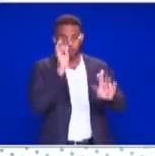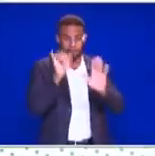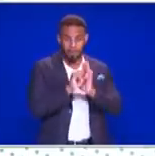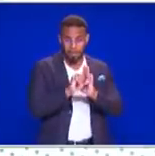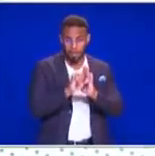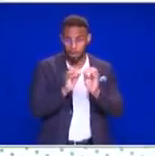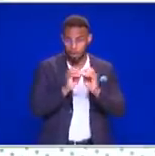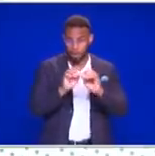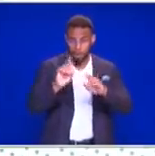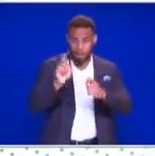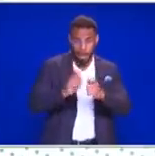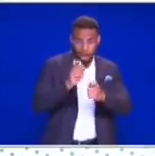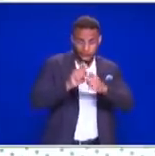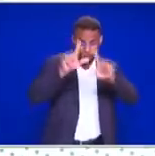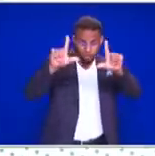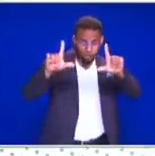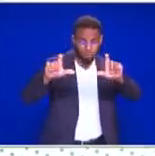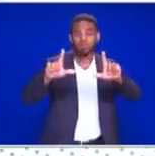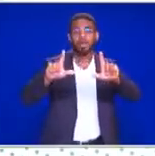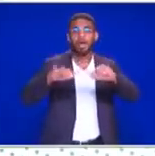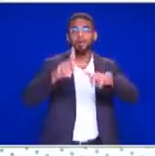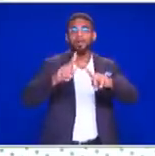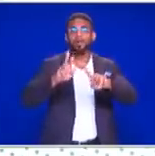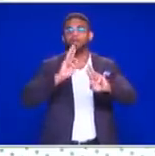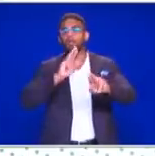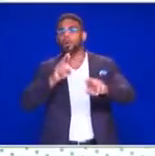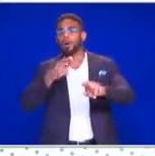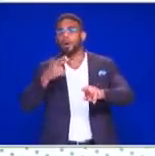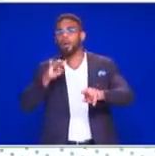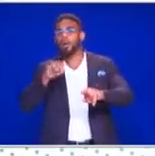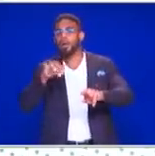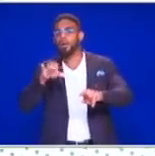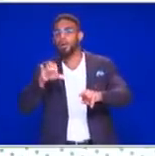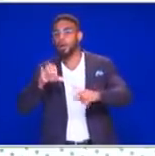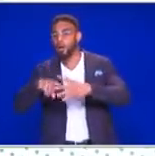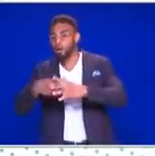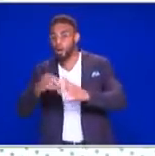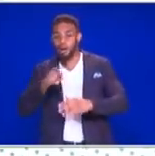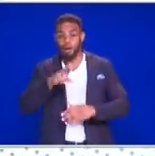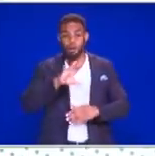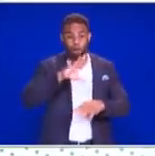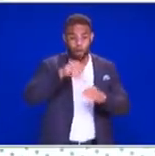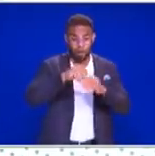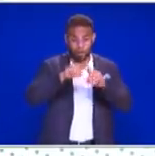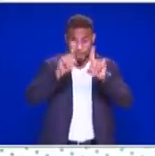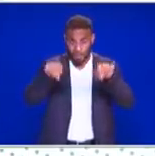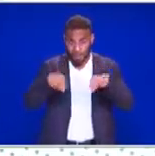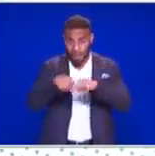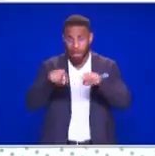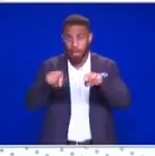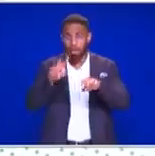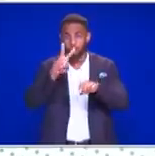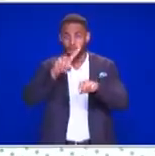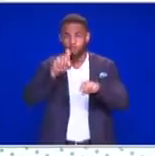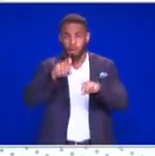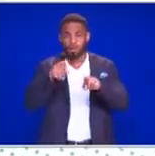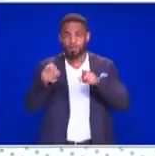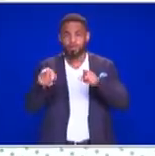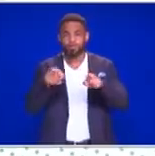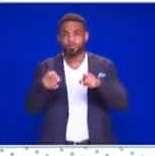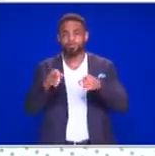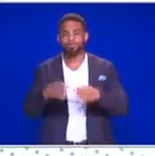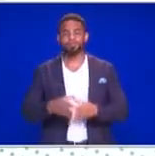more accurate portrait of how people report their Hispanic origin and their race within the context of a two-question format.